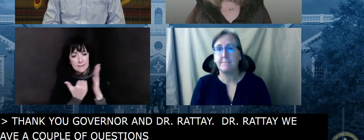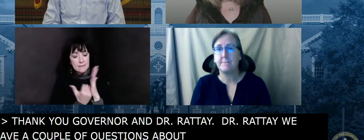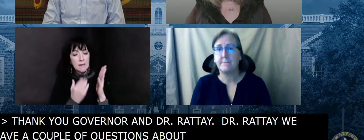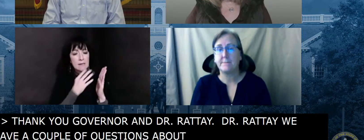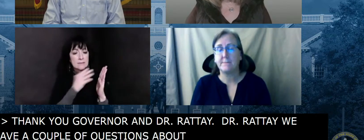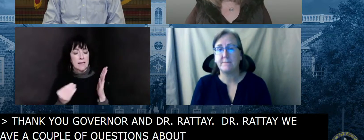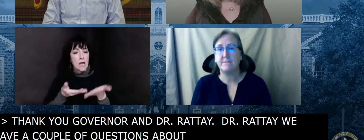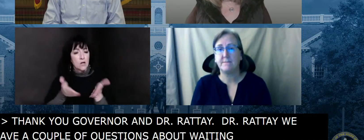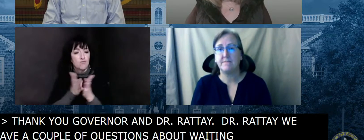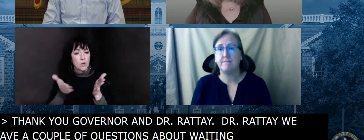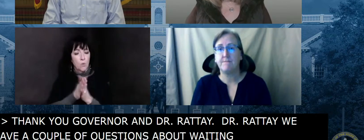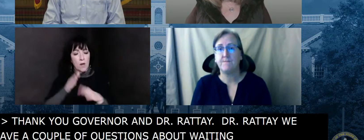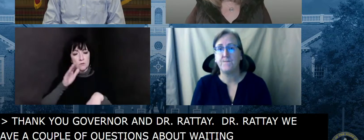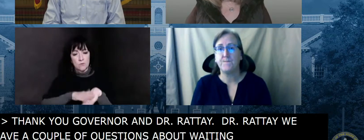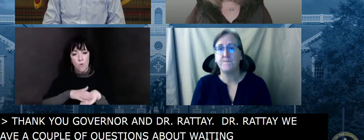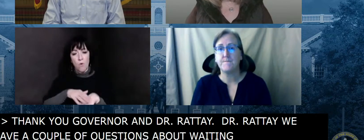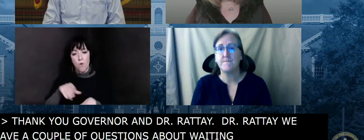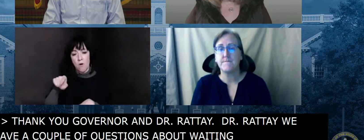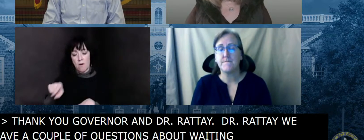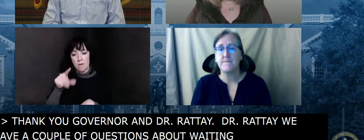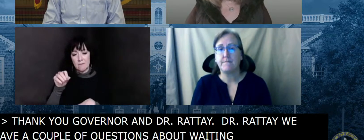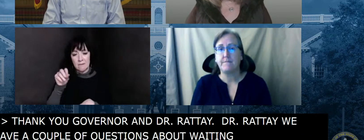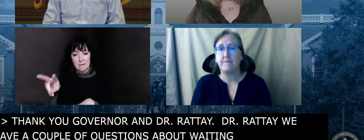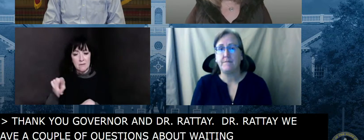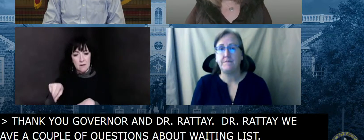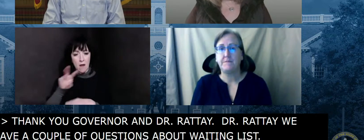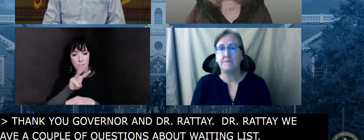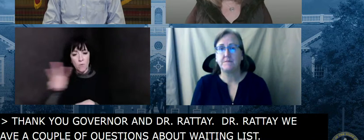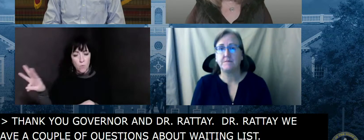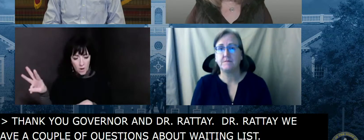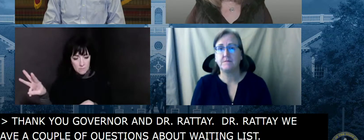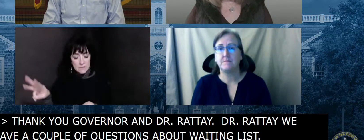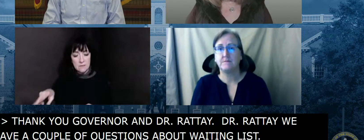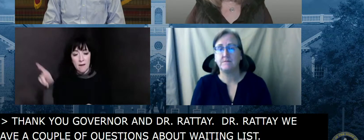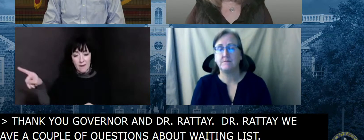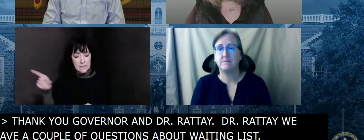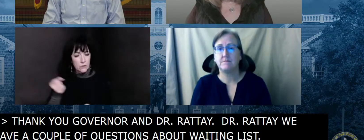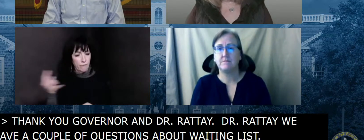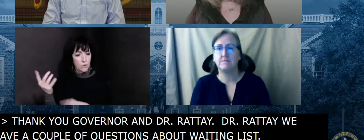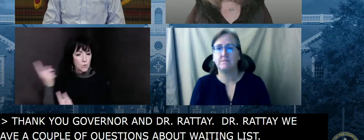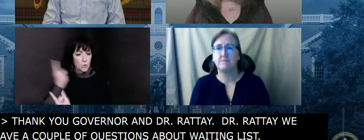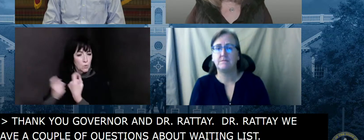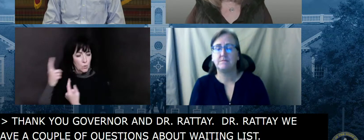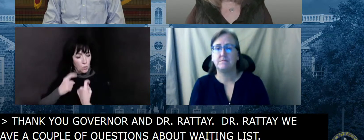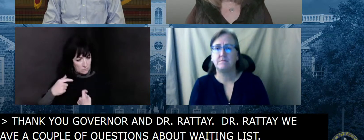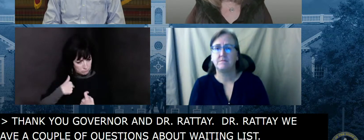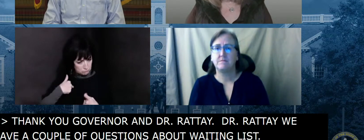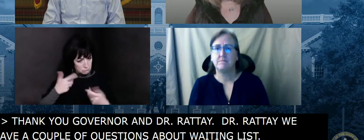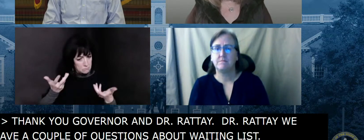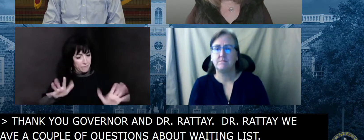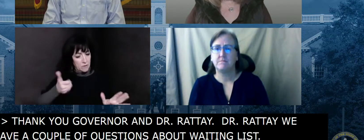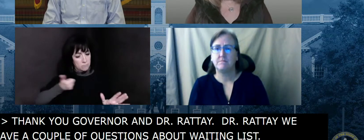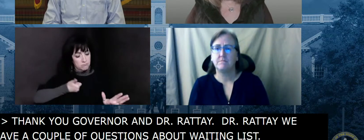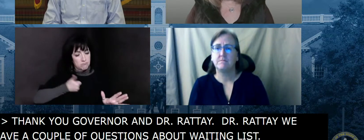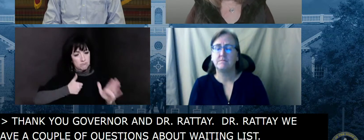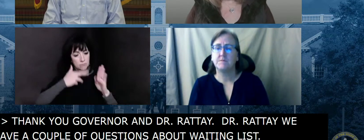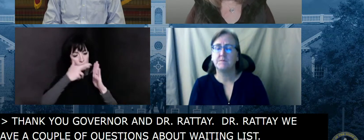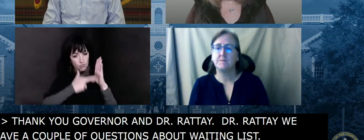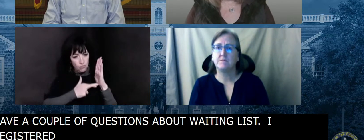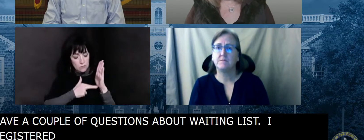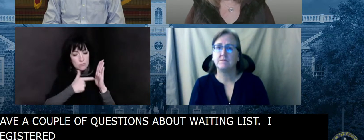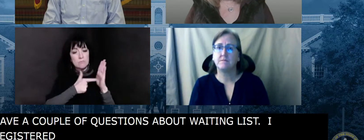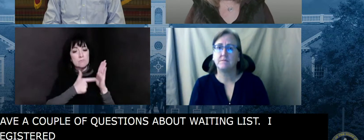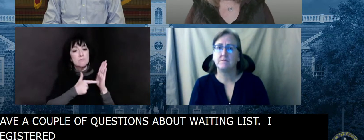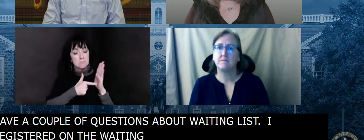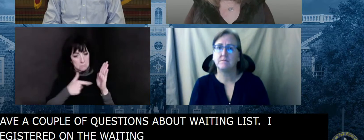vaccinerequest.delaware.gov. Dawn McCarthy in the pre-submitted questions, and we received a few similar to this, says, I registered on the waiting list.